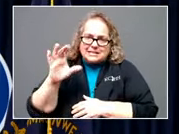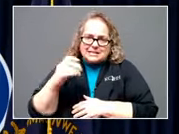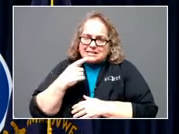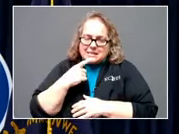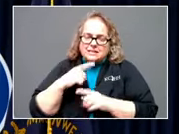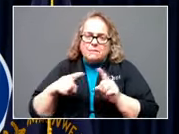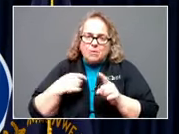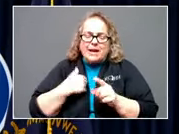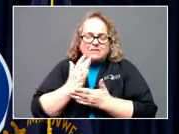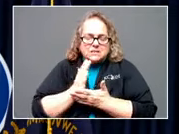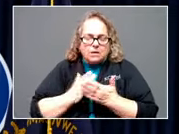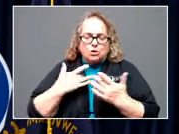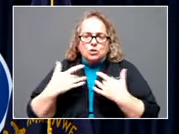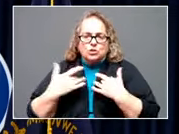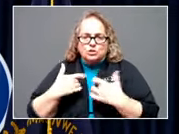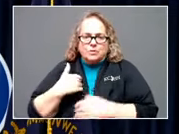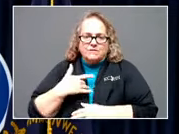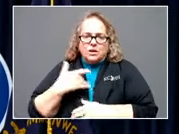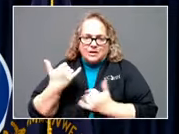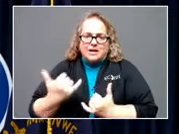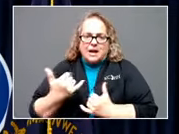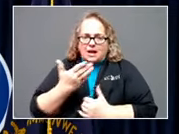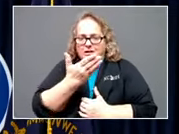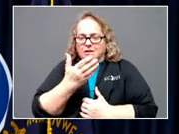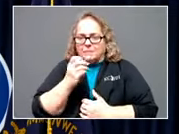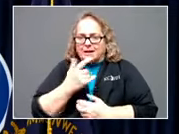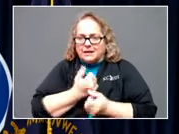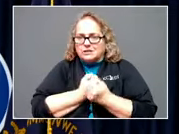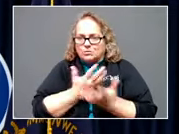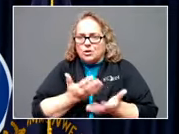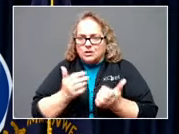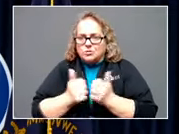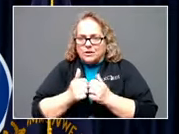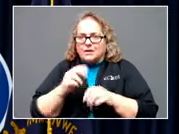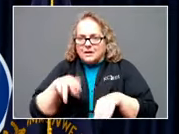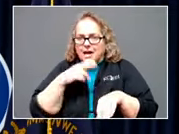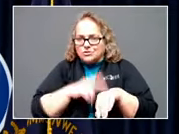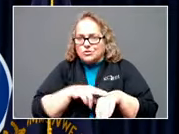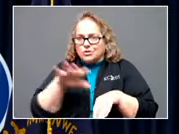concerns that I believe are now being expressed nationally. Now,